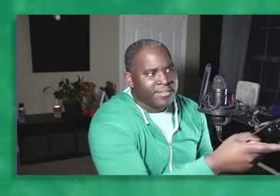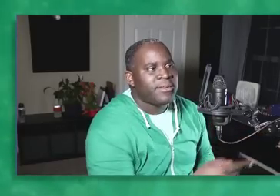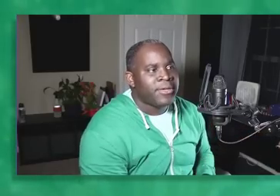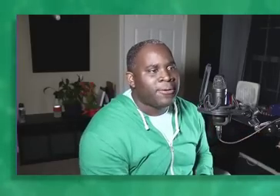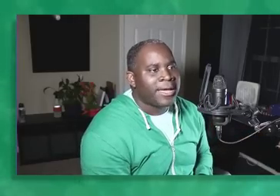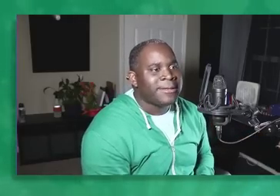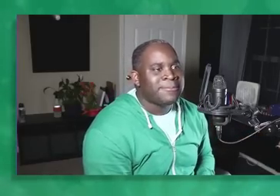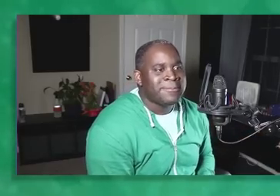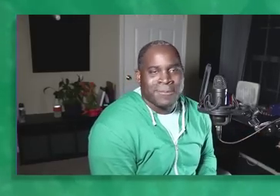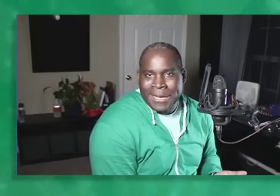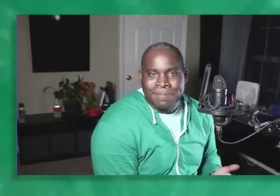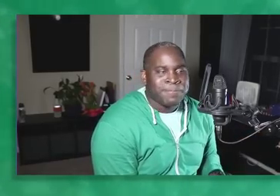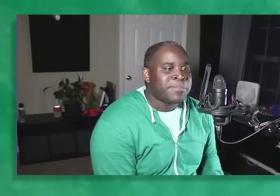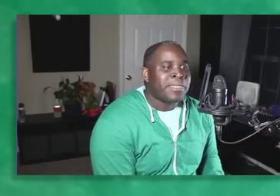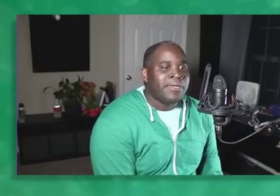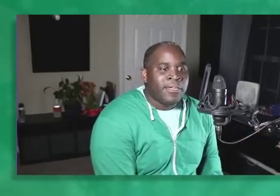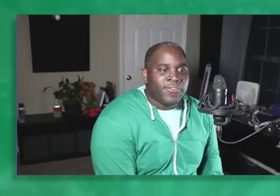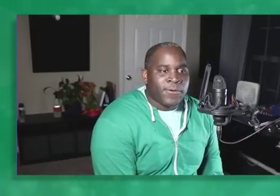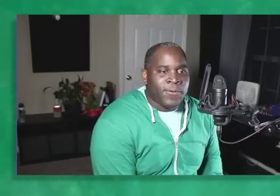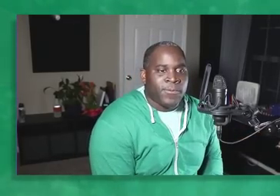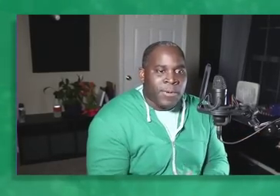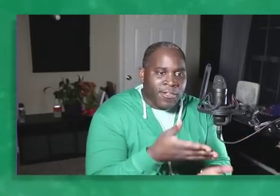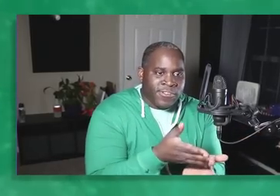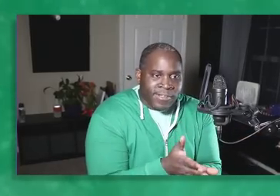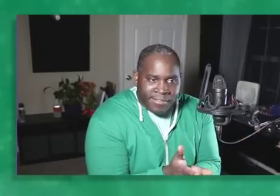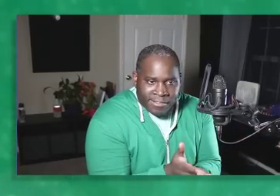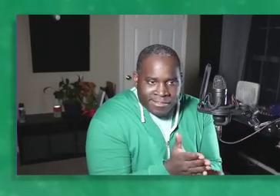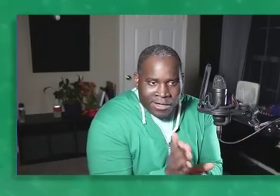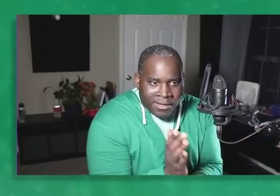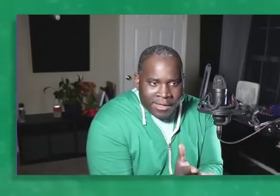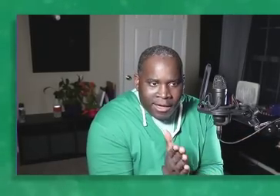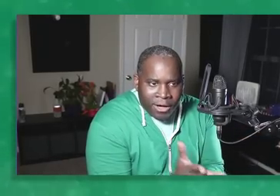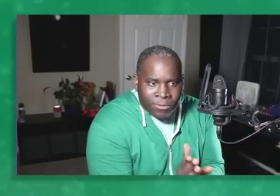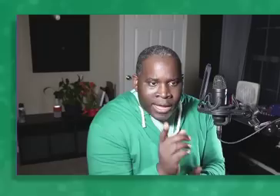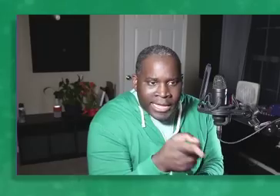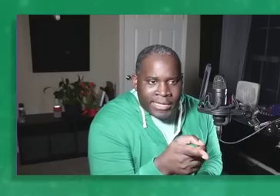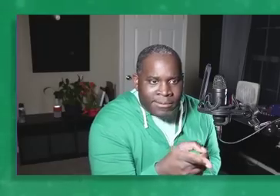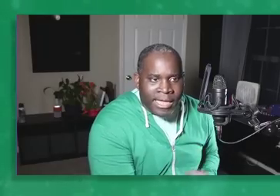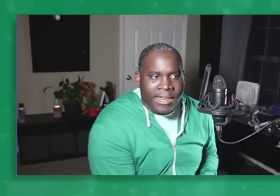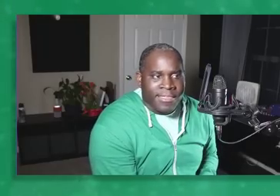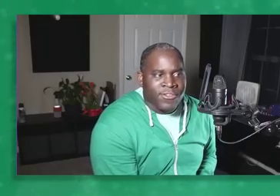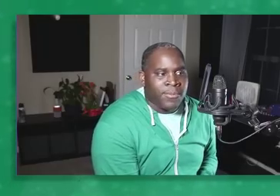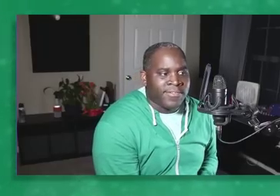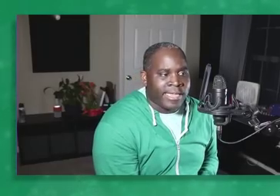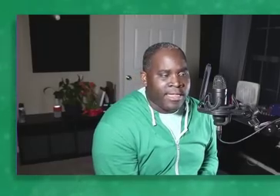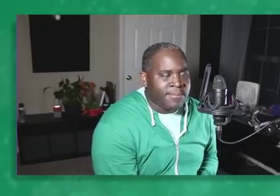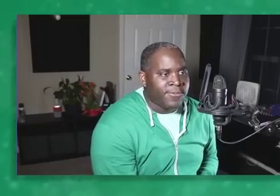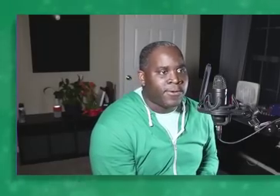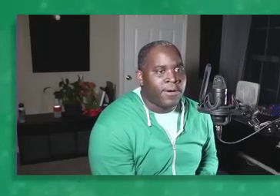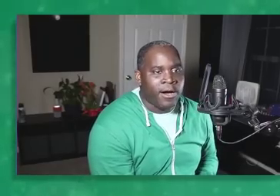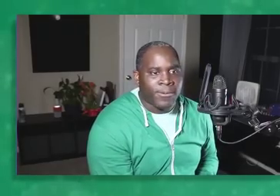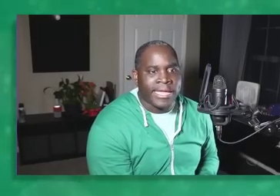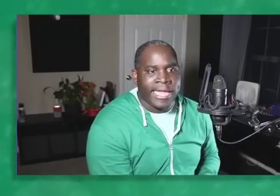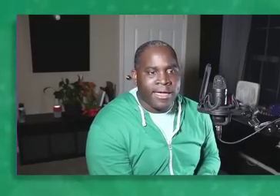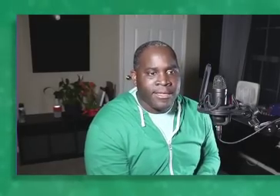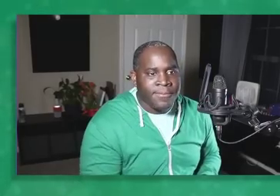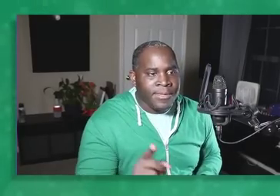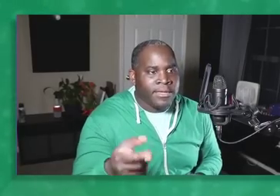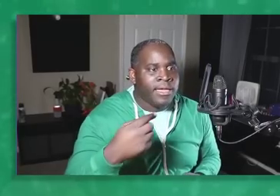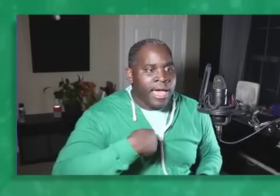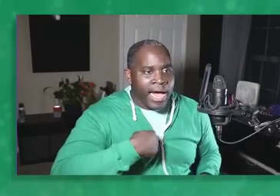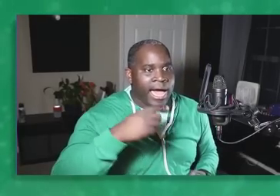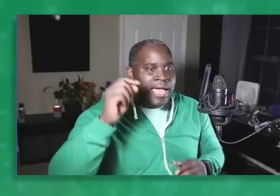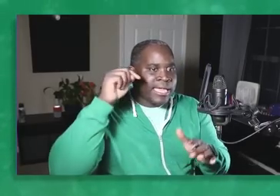Bill, it's going to be all right, right? So the way how she signs is all right, and I think she points to Callum. So all right,